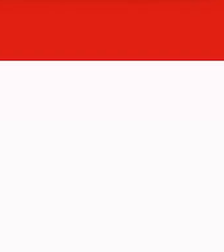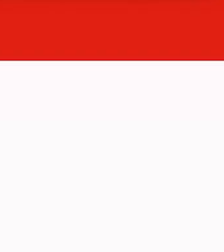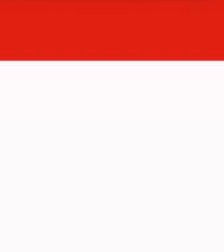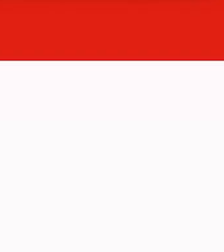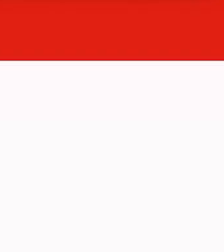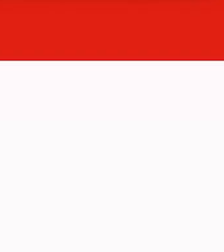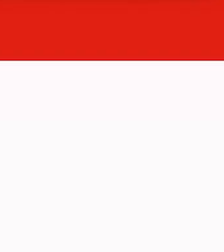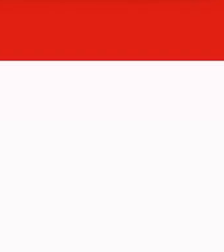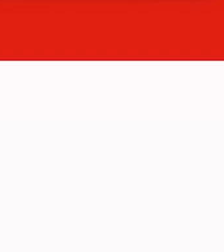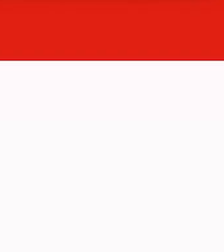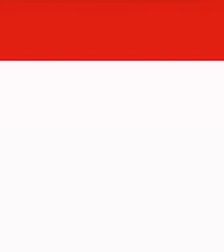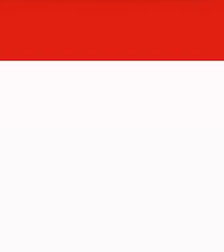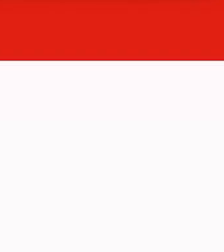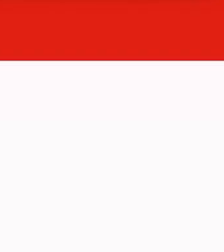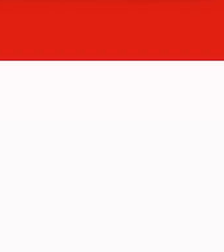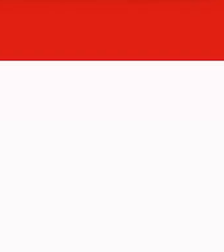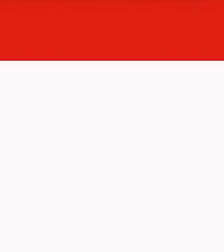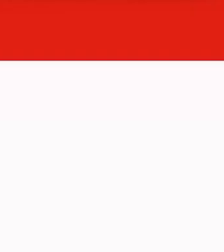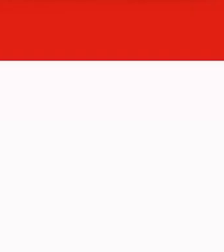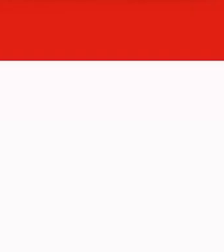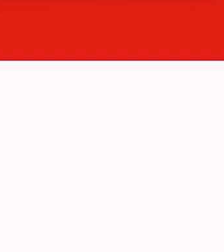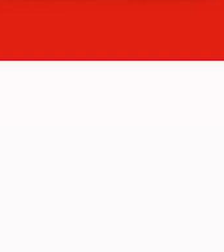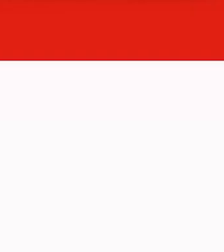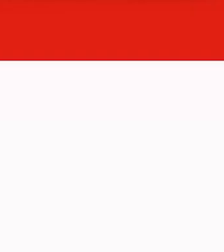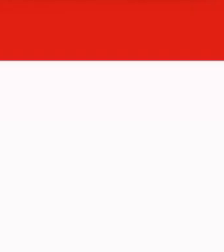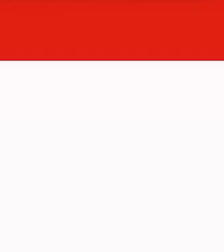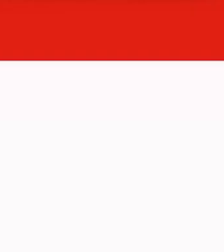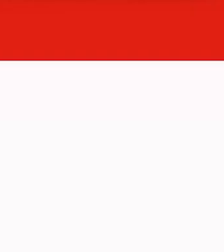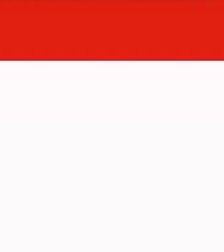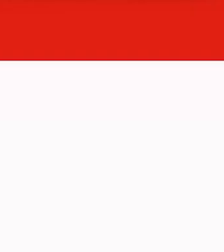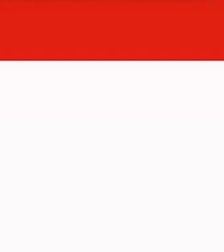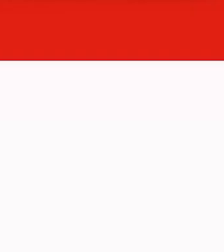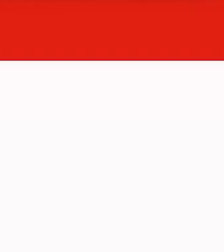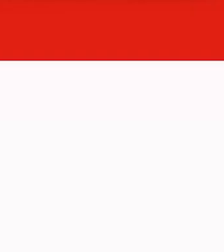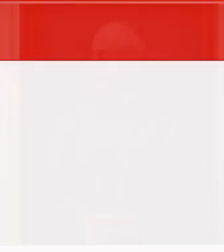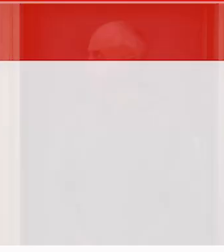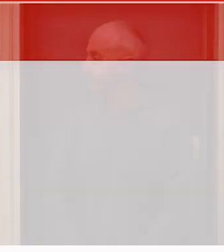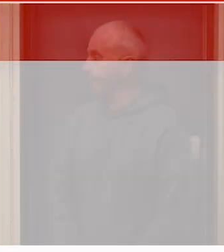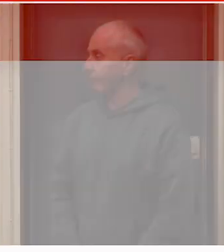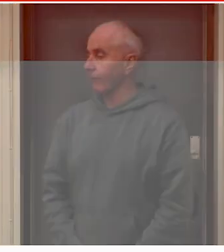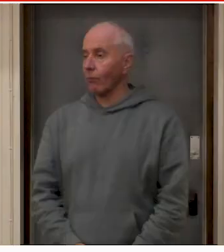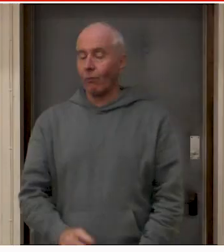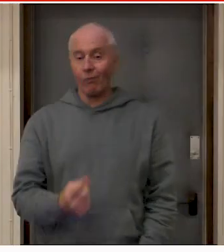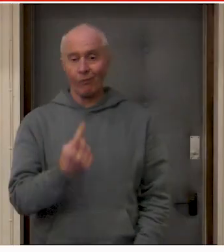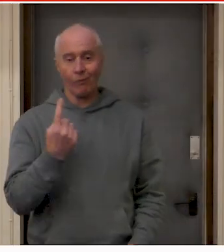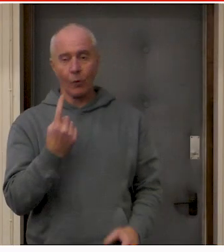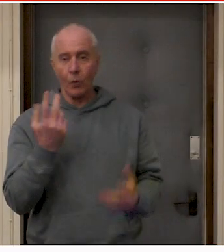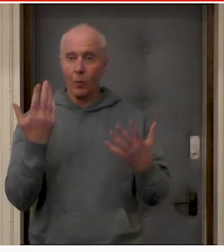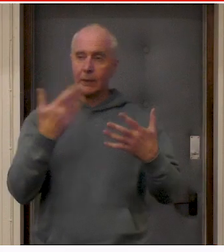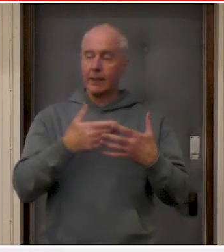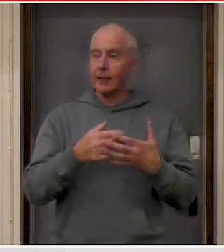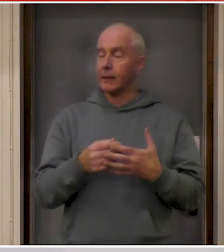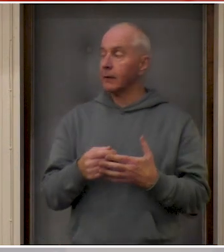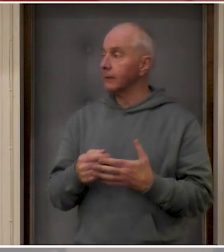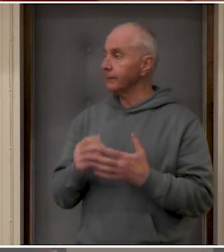Okay, good evening ladies and gents. Apologies for breaking up any conversations, but with no further ado, I'm going to introduce tonight's main speaker. This